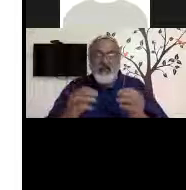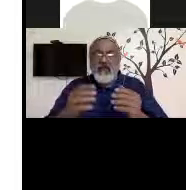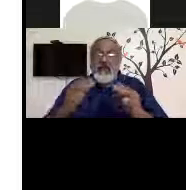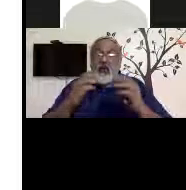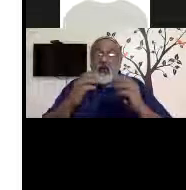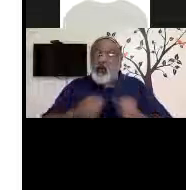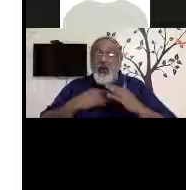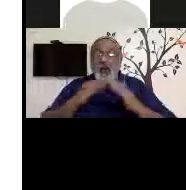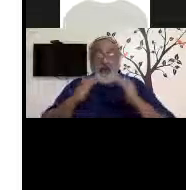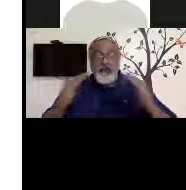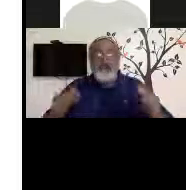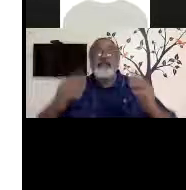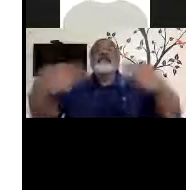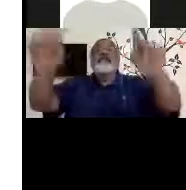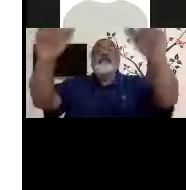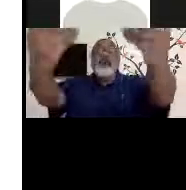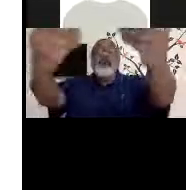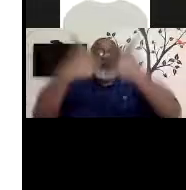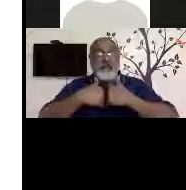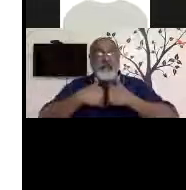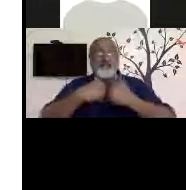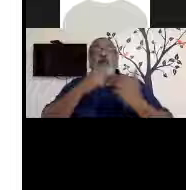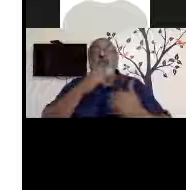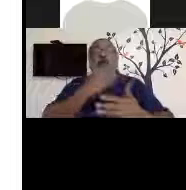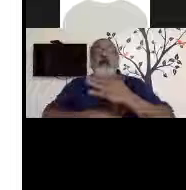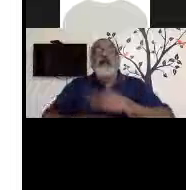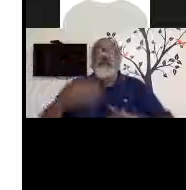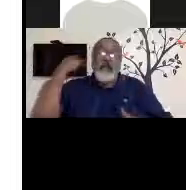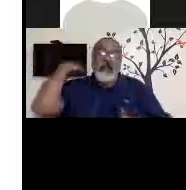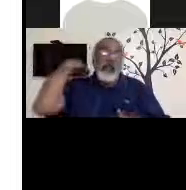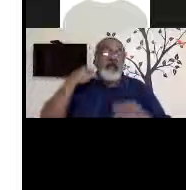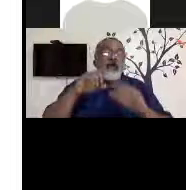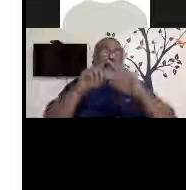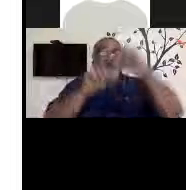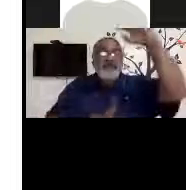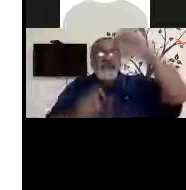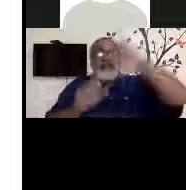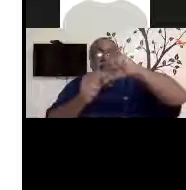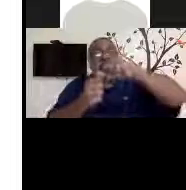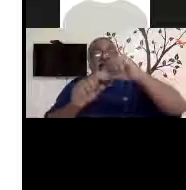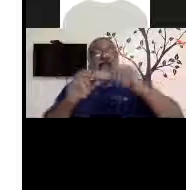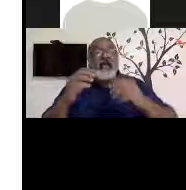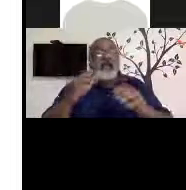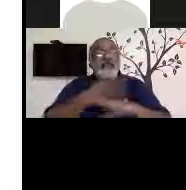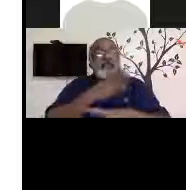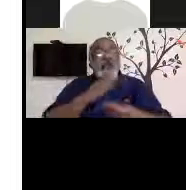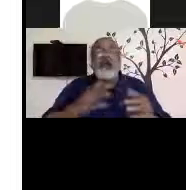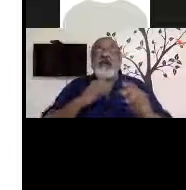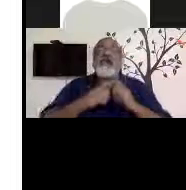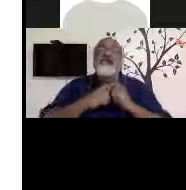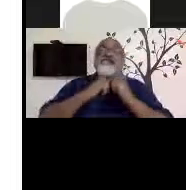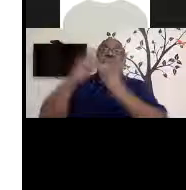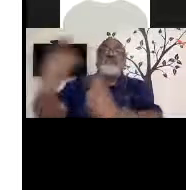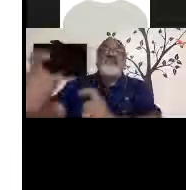itself. For example, a person with a spinal cord injury may not be able to go to a rehabilitation